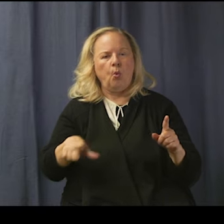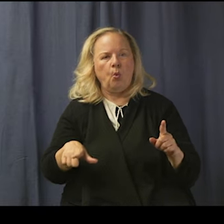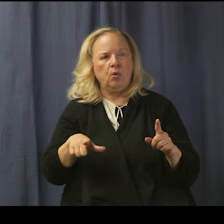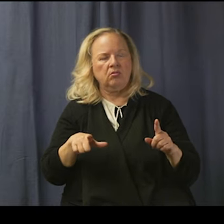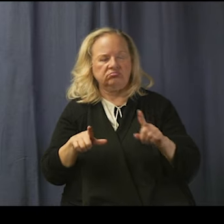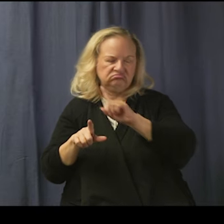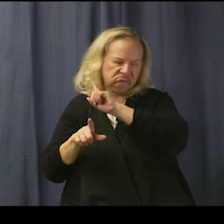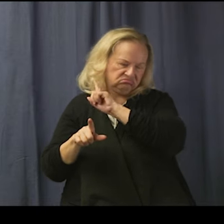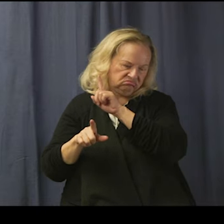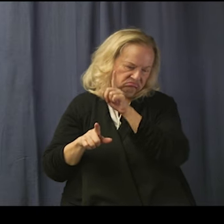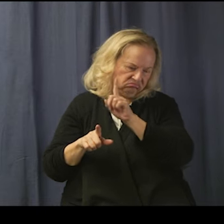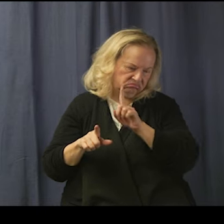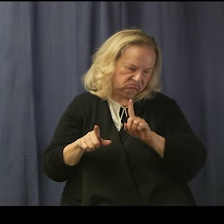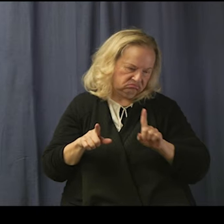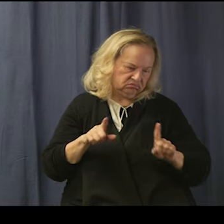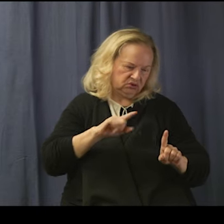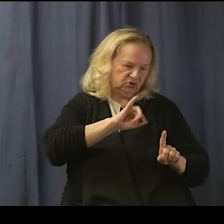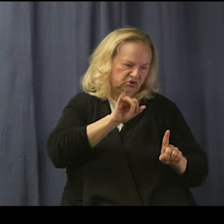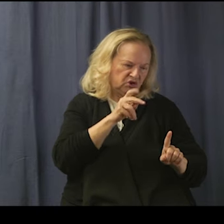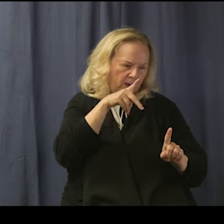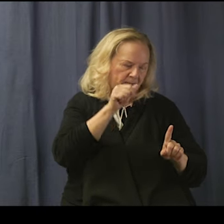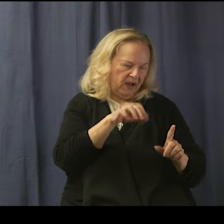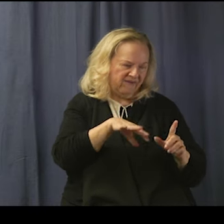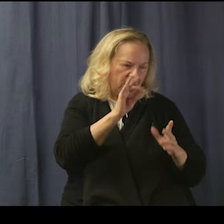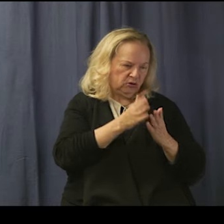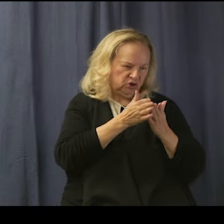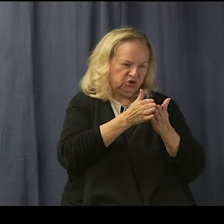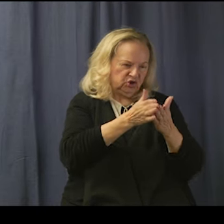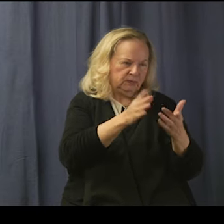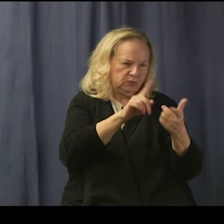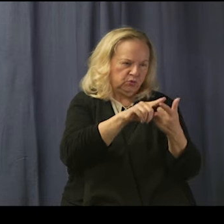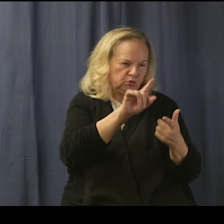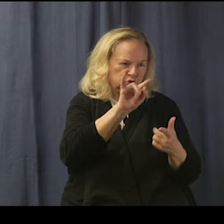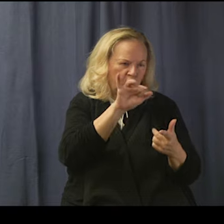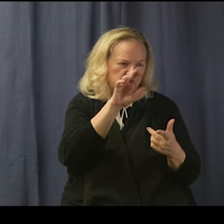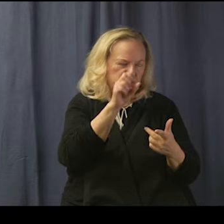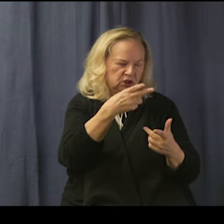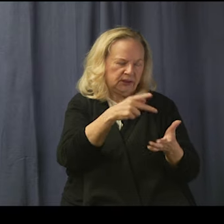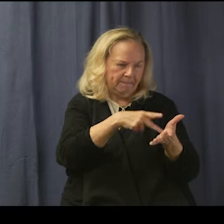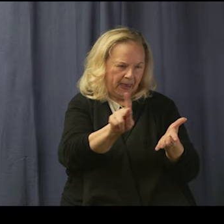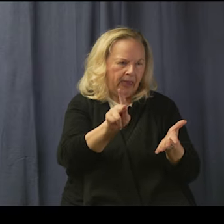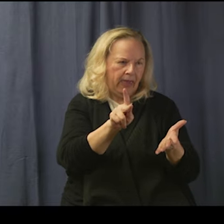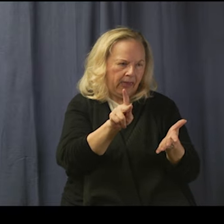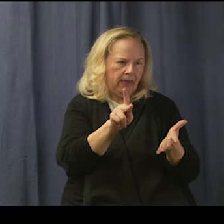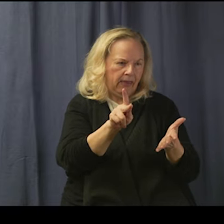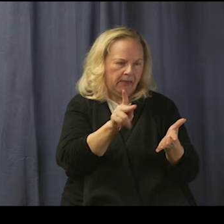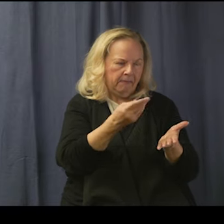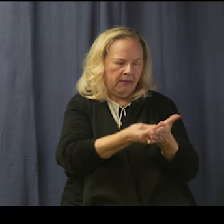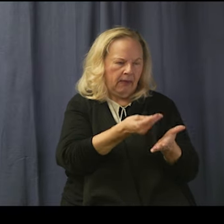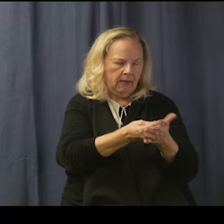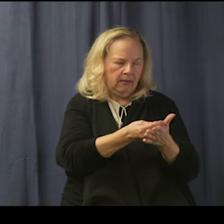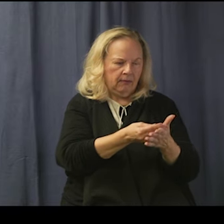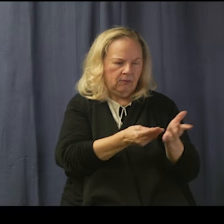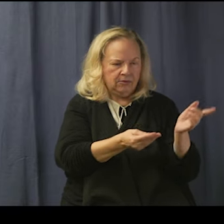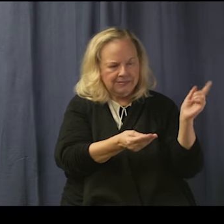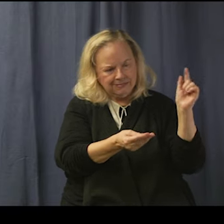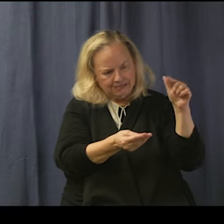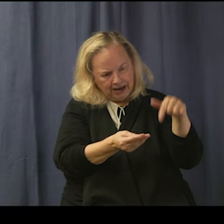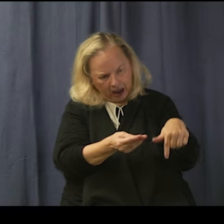went down to Joppa, found a ship going to Tarshish, so he paid the fare, and he went